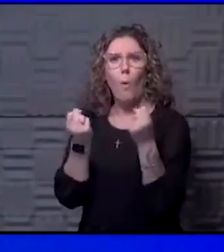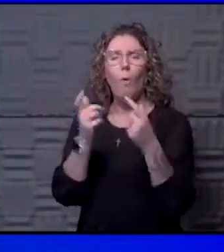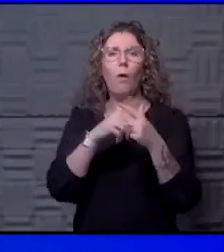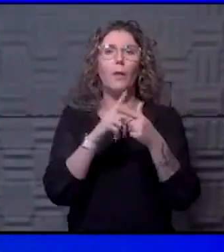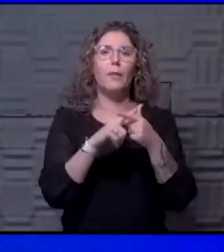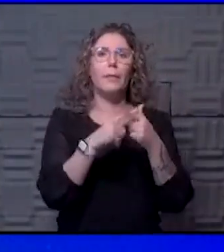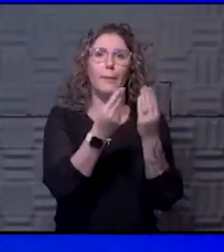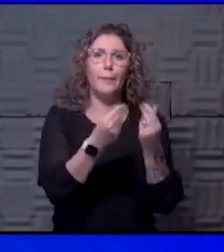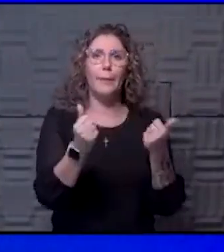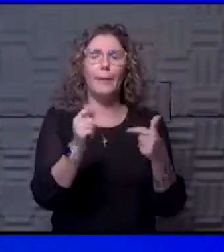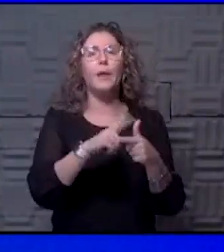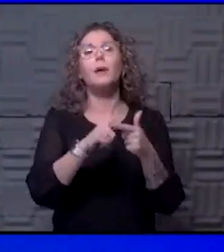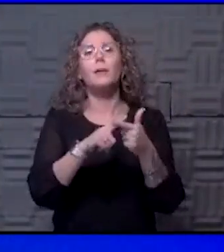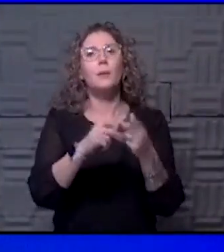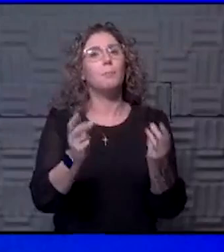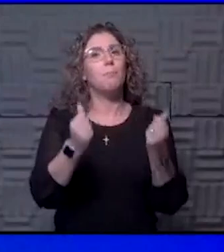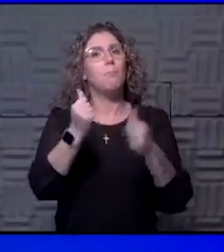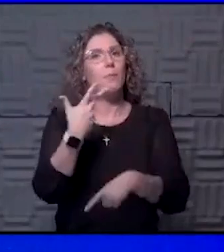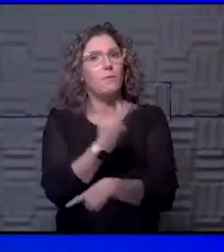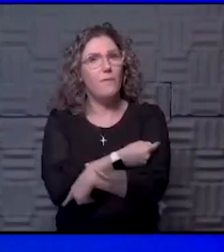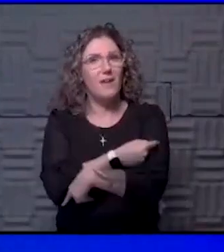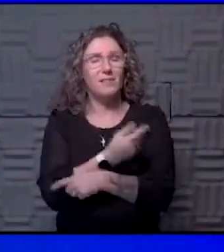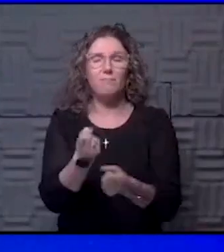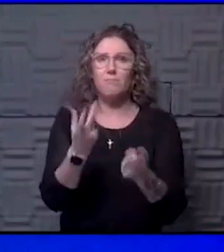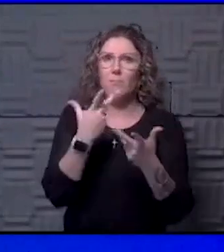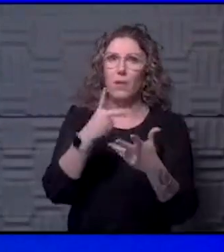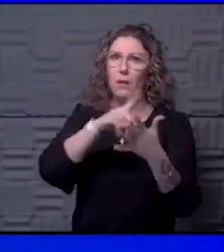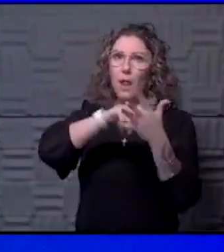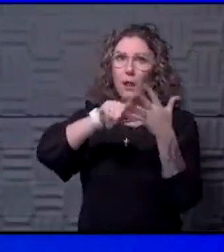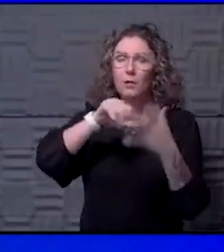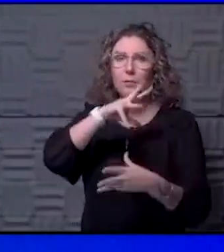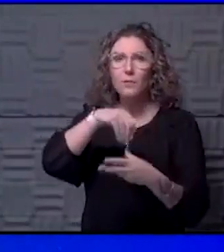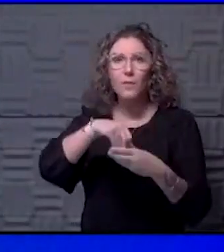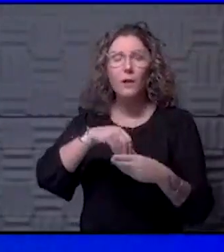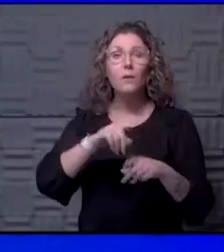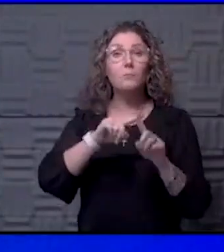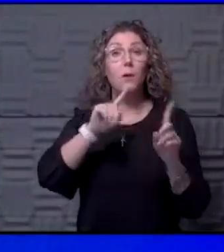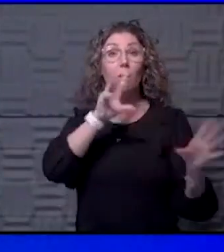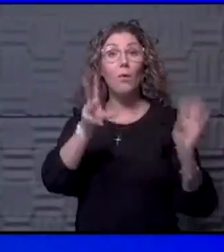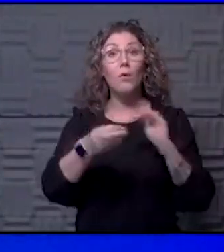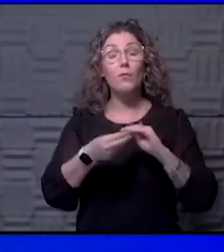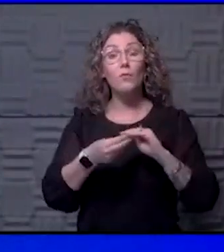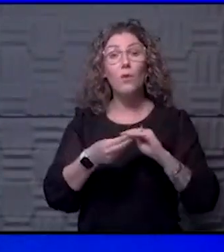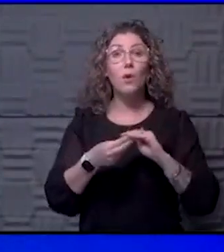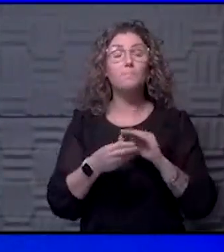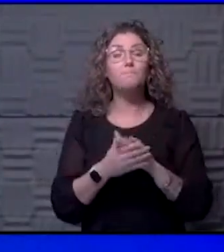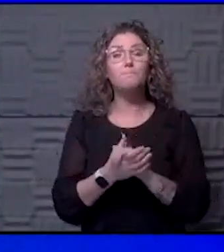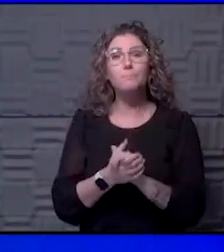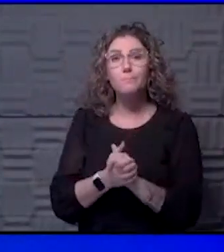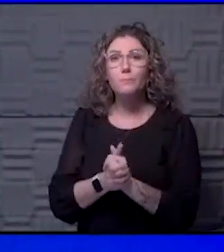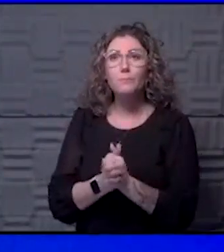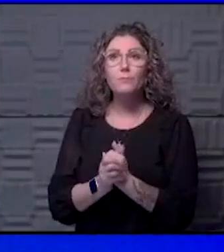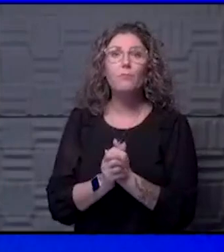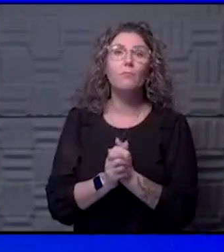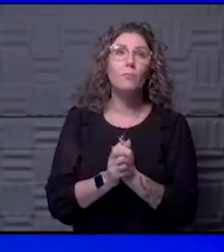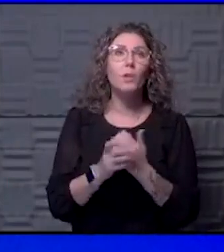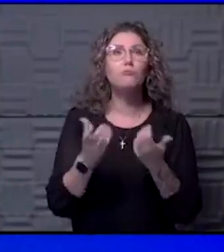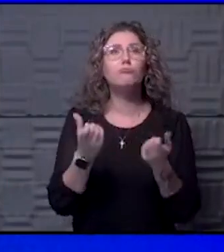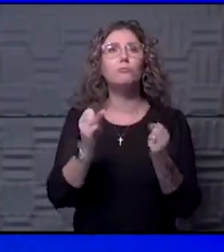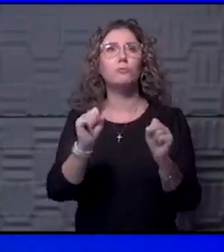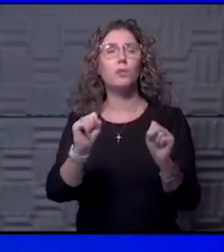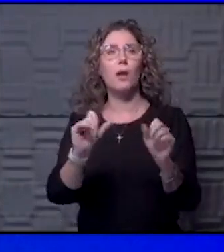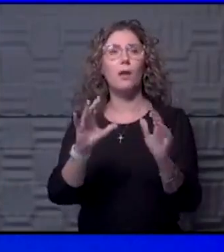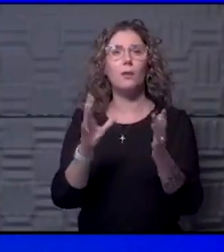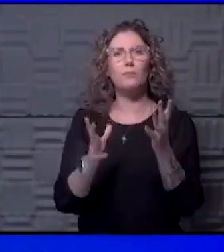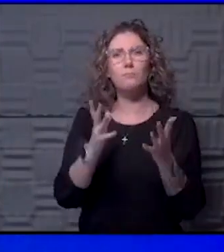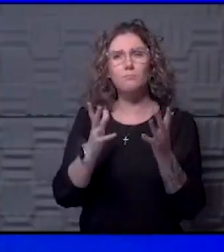to vaccinate people. So there are a lot of moving parts. But I think overall, trying to